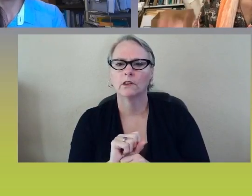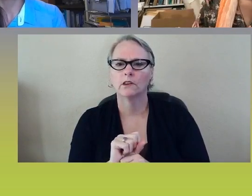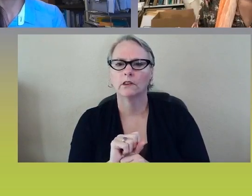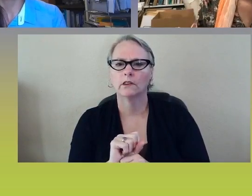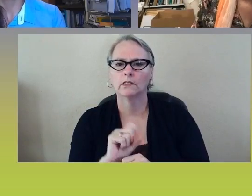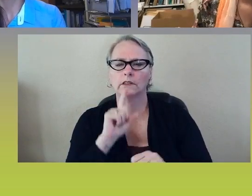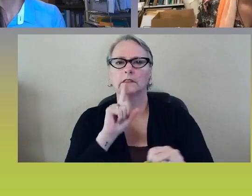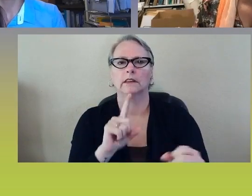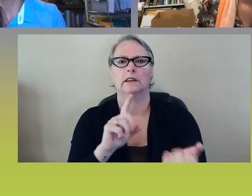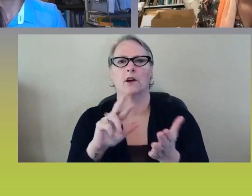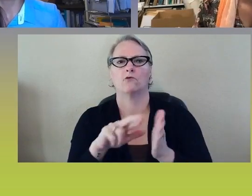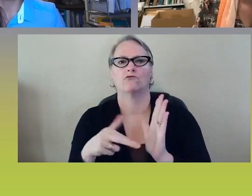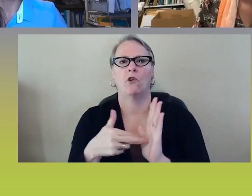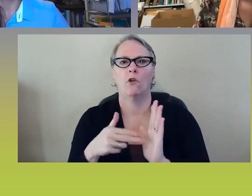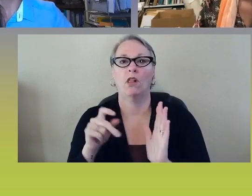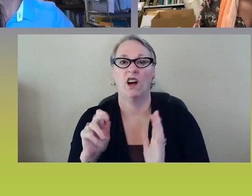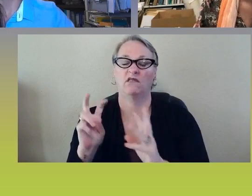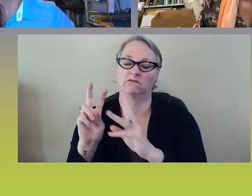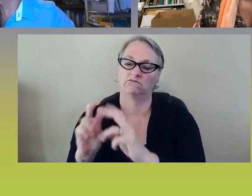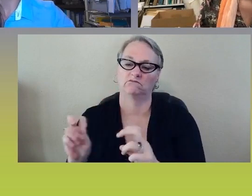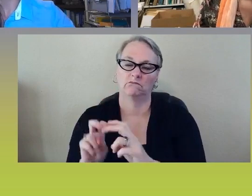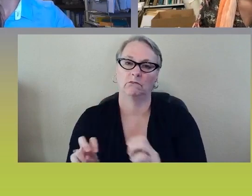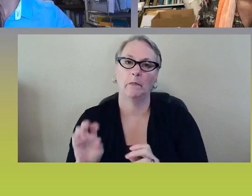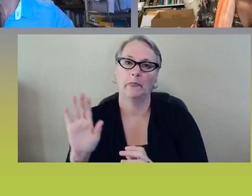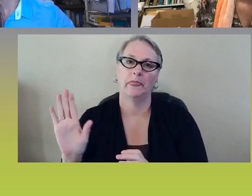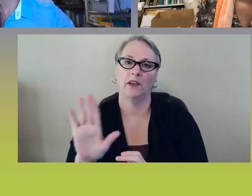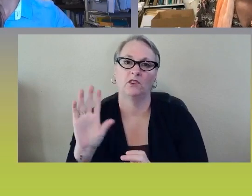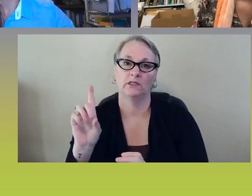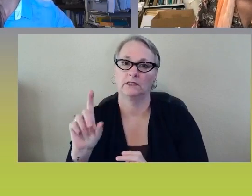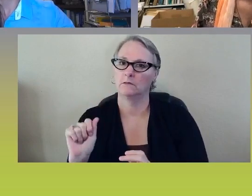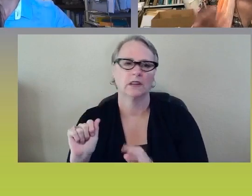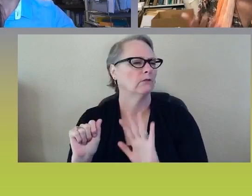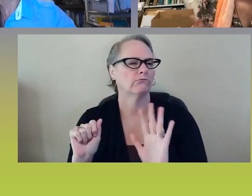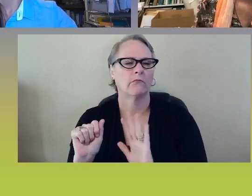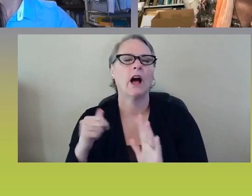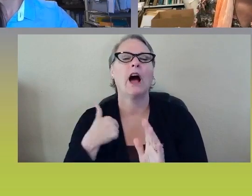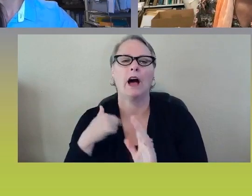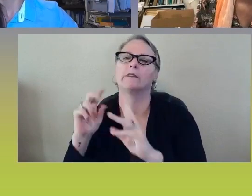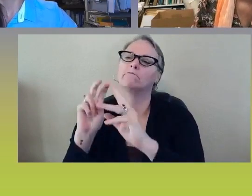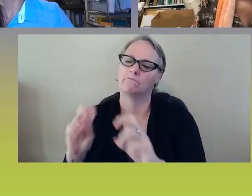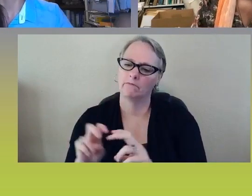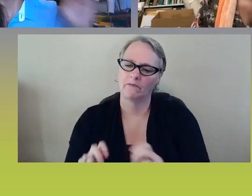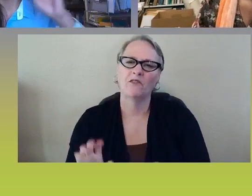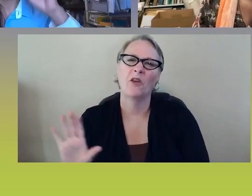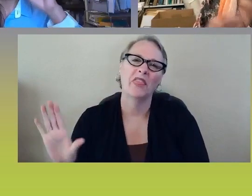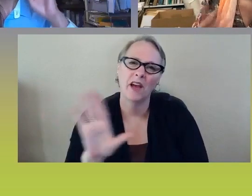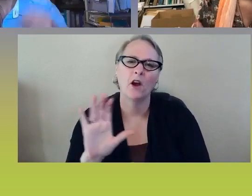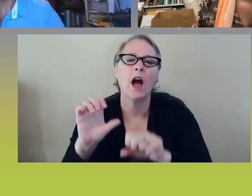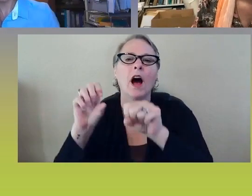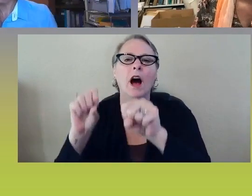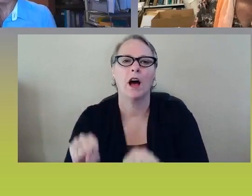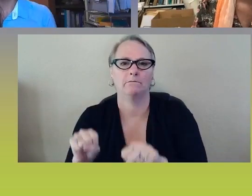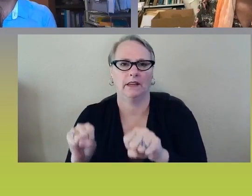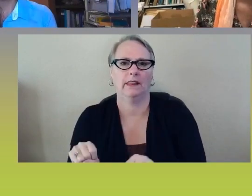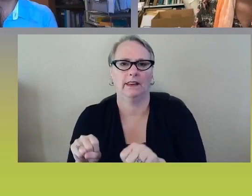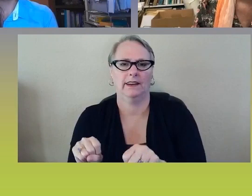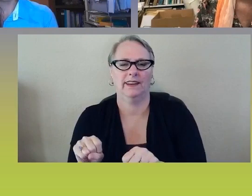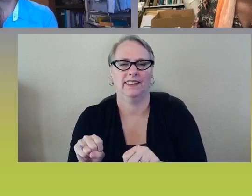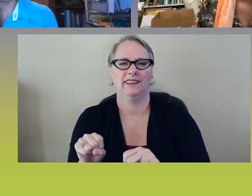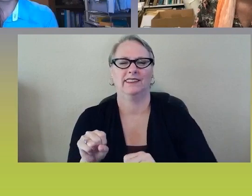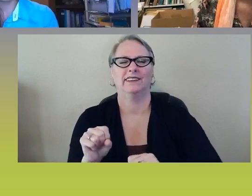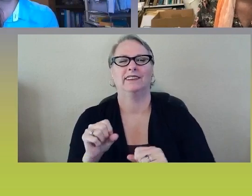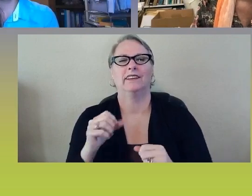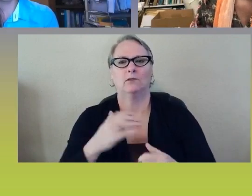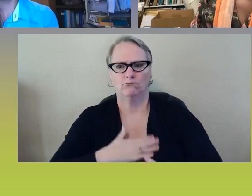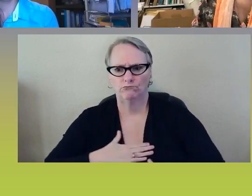looking at the disabilities. I always looked at the abilities, at the quality of life, at the enjoyment of being together and